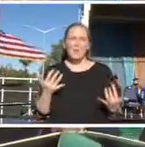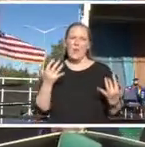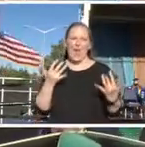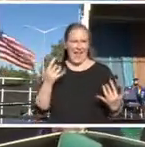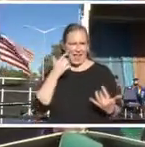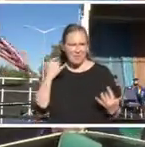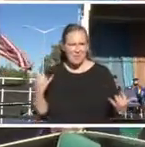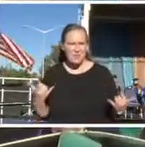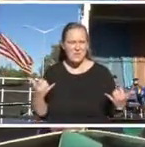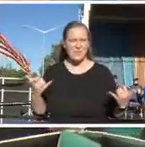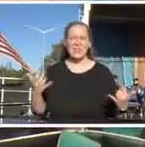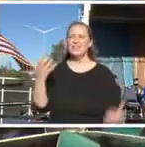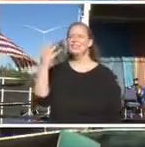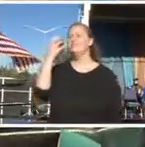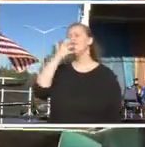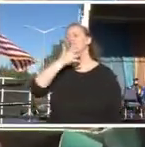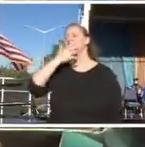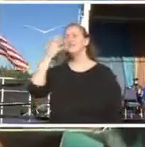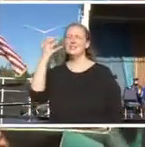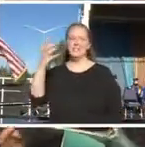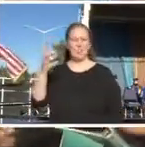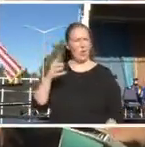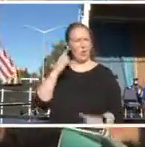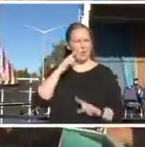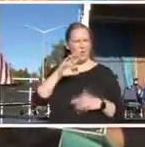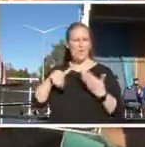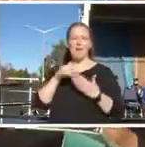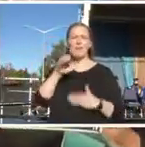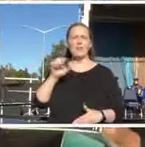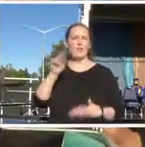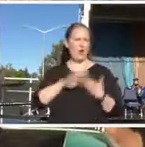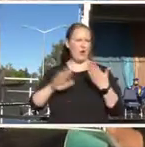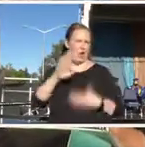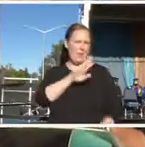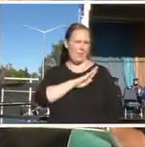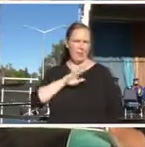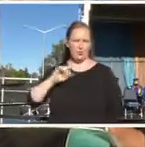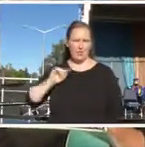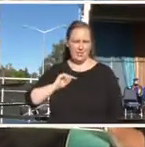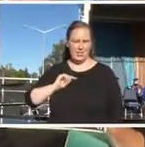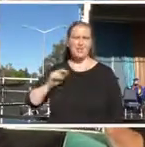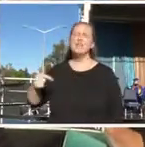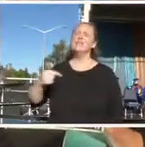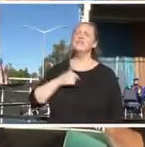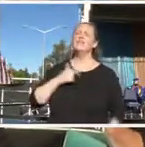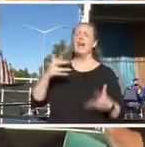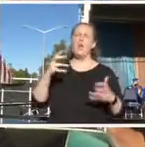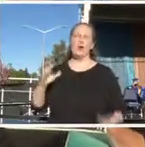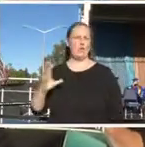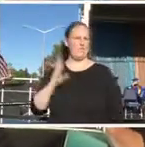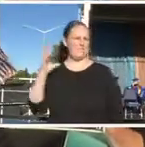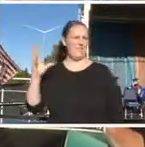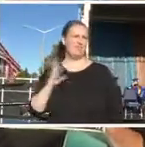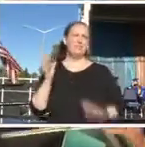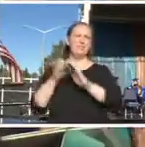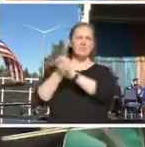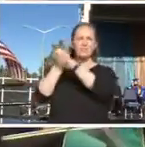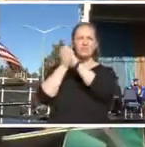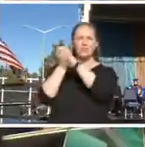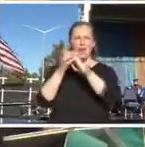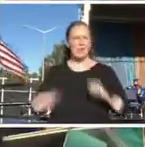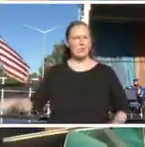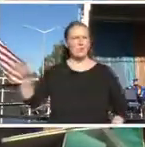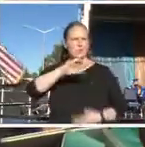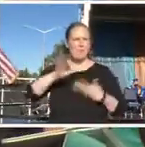day. Man, so on behalf of the Clark College Board of Trustees, I want to officially congratulate you